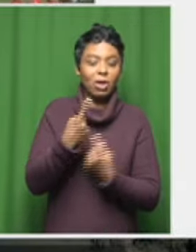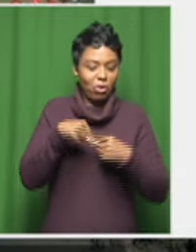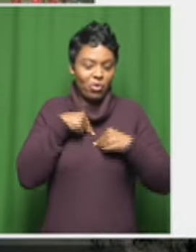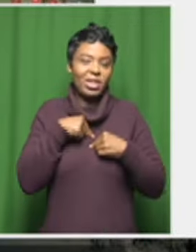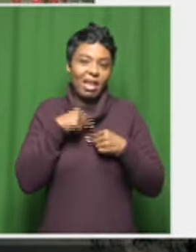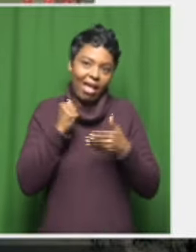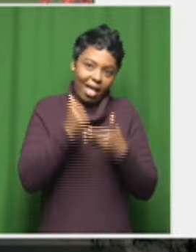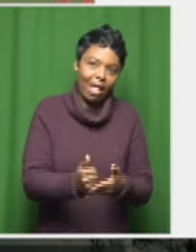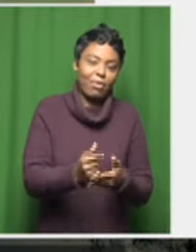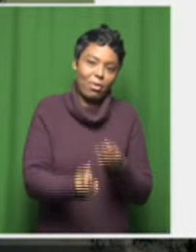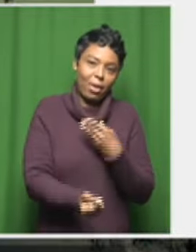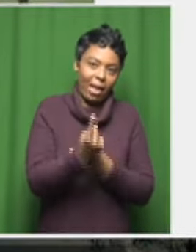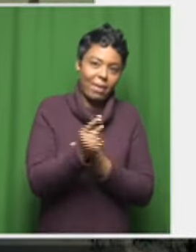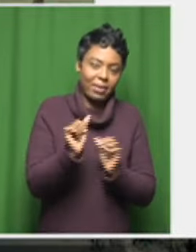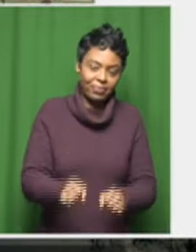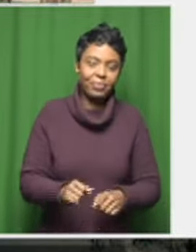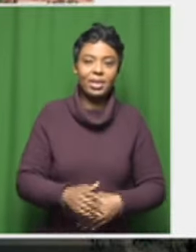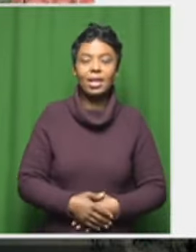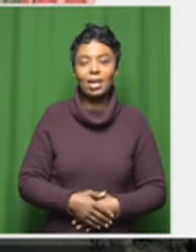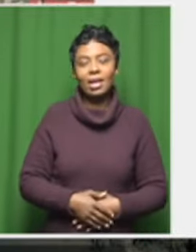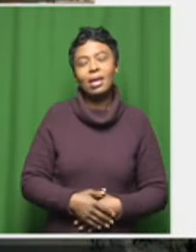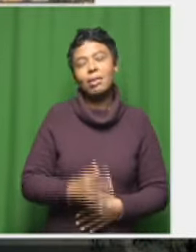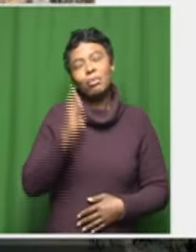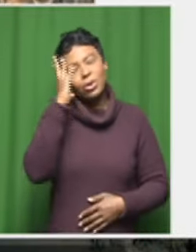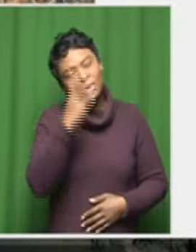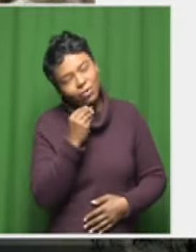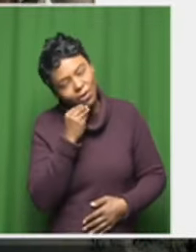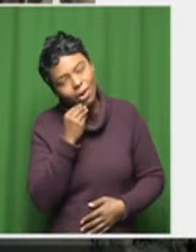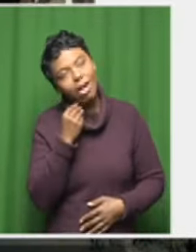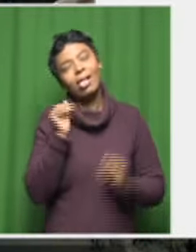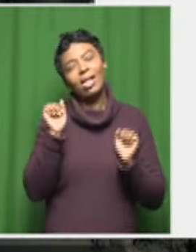really, it's a beautiful and sad thing all at the same time, because